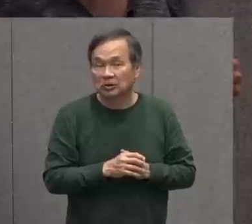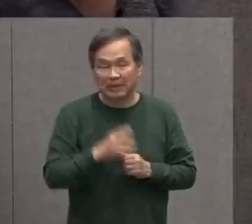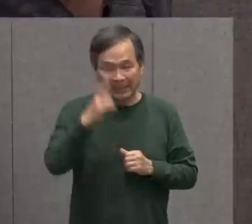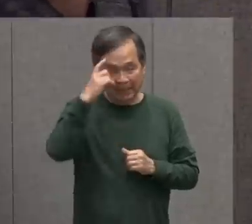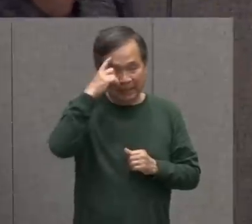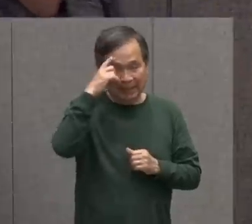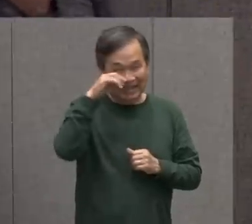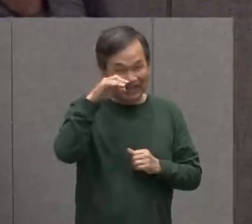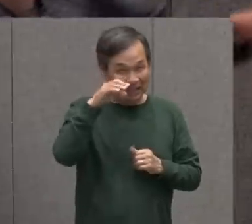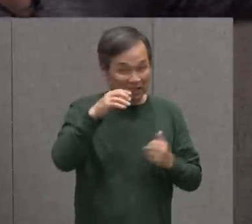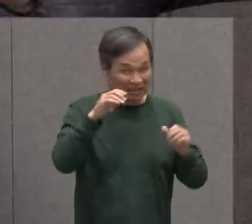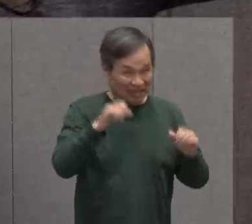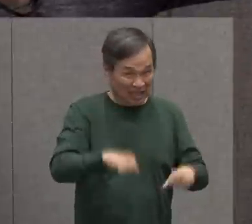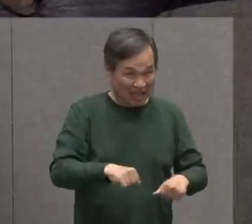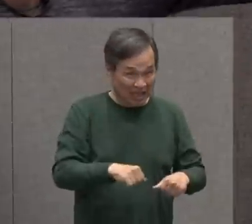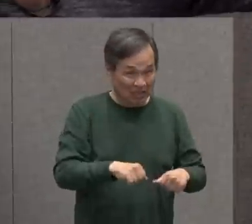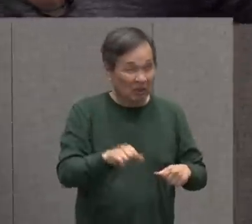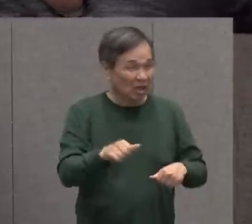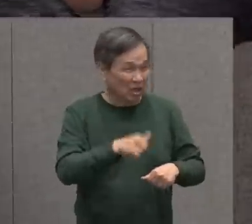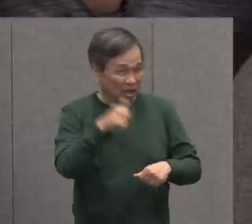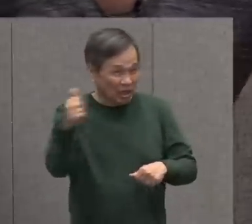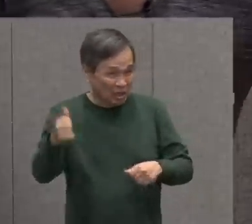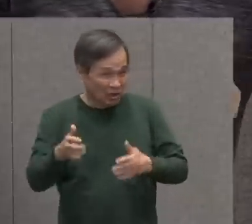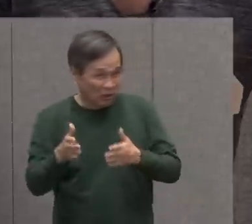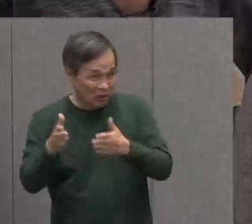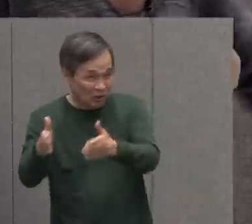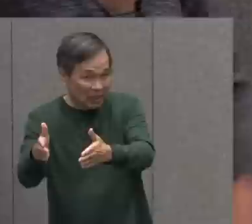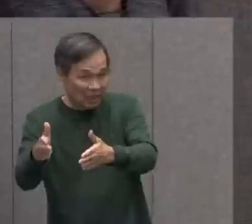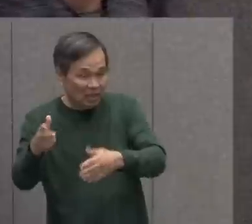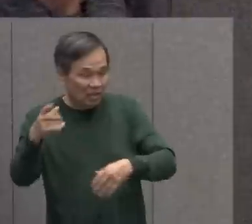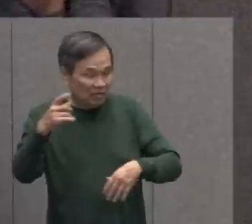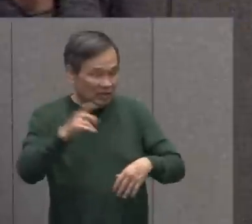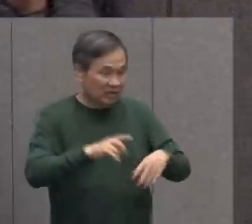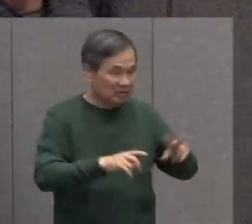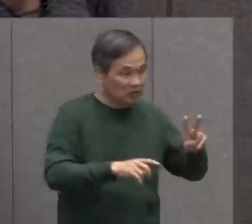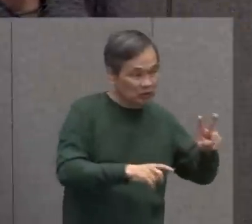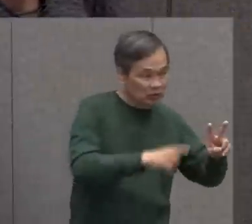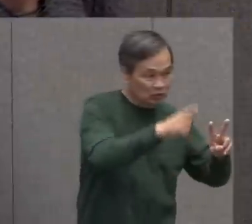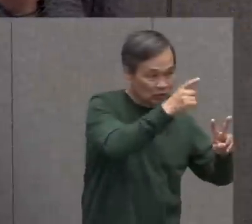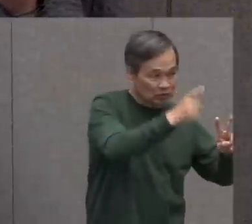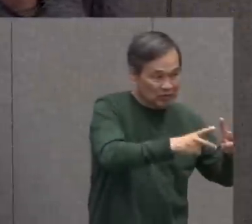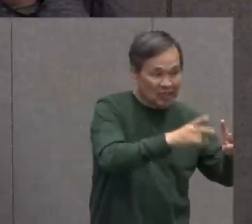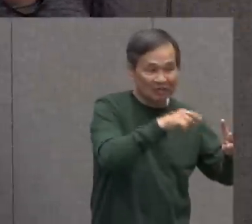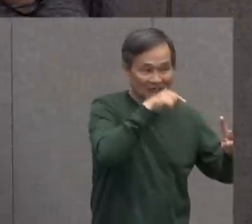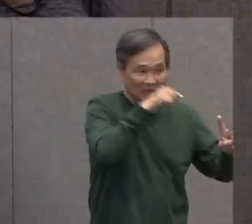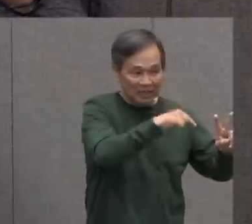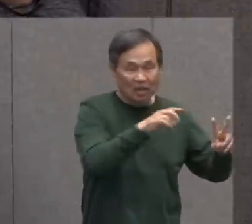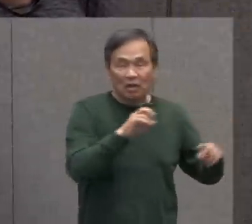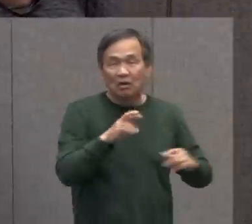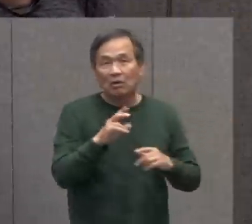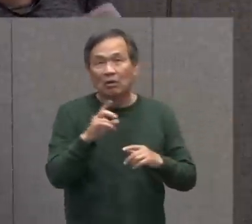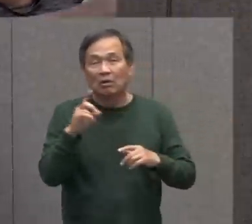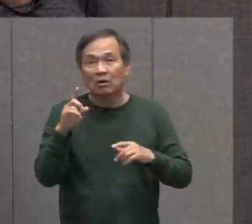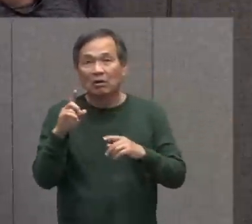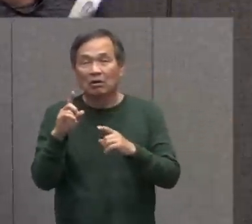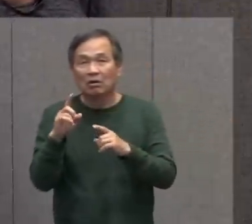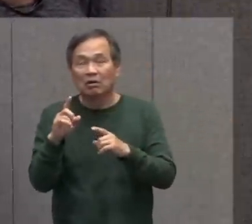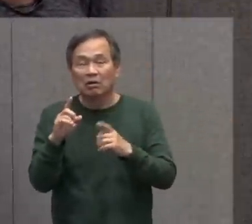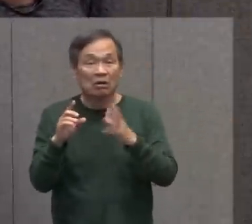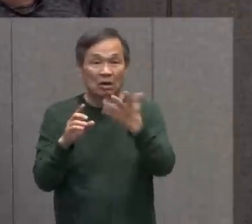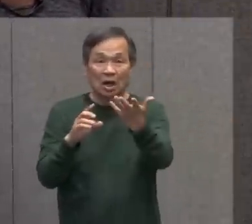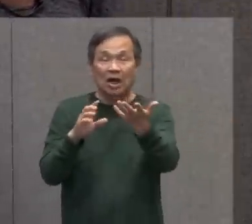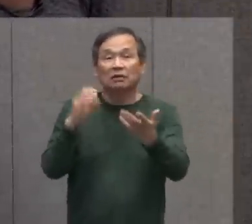it, right? There might be two and another half under there. What if I thought about